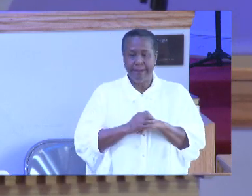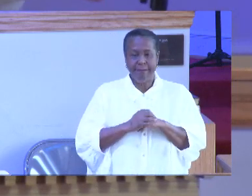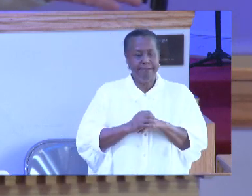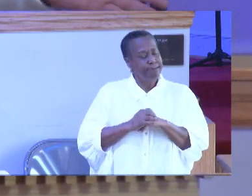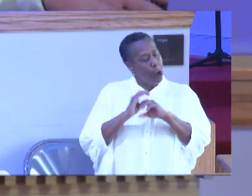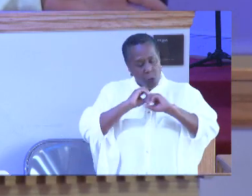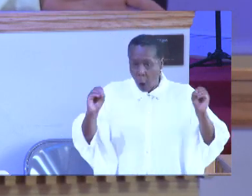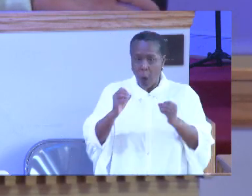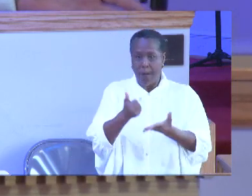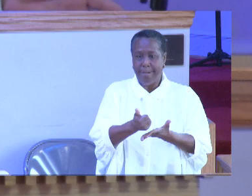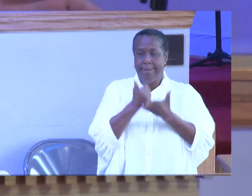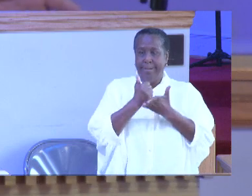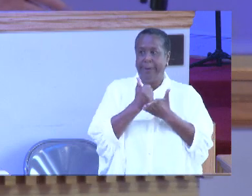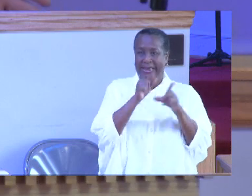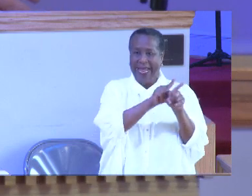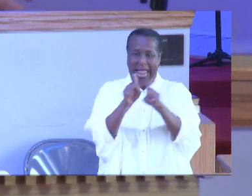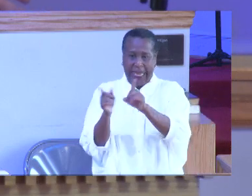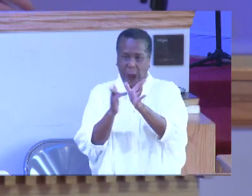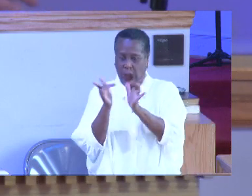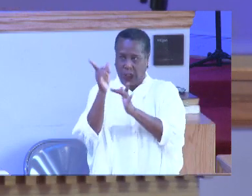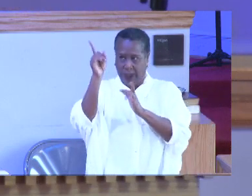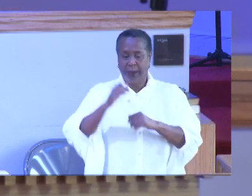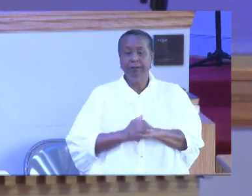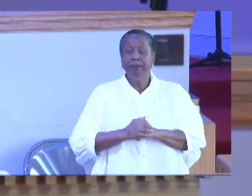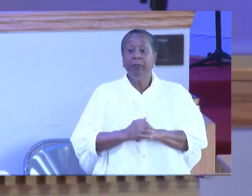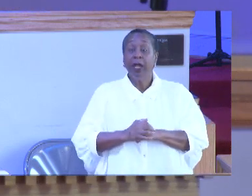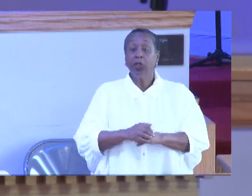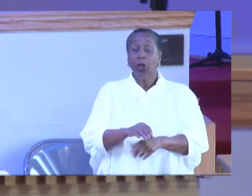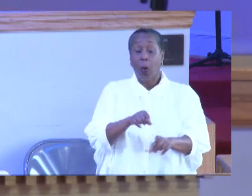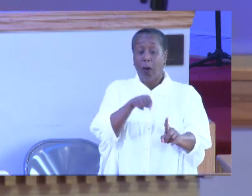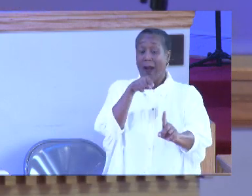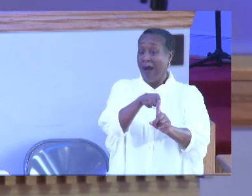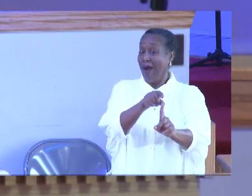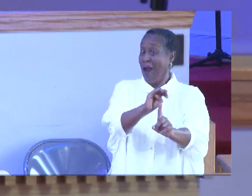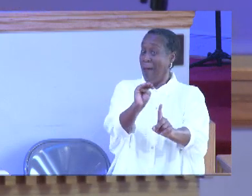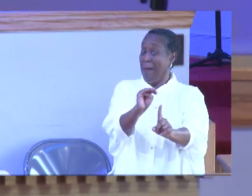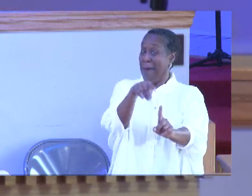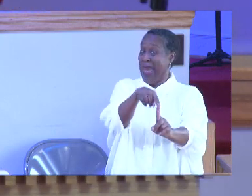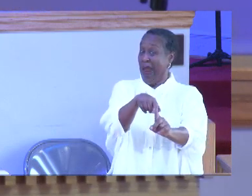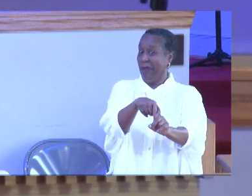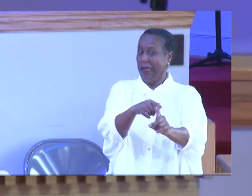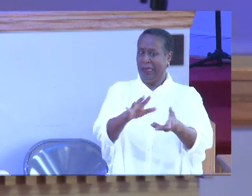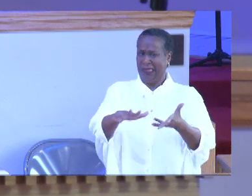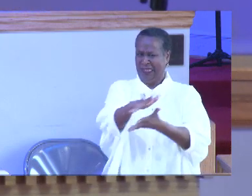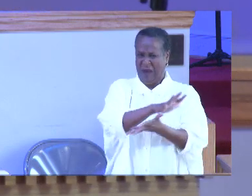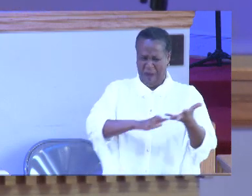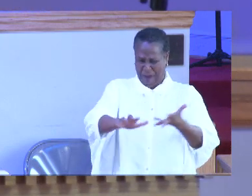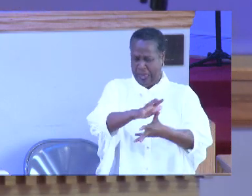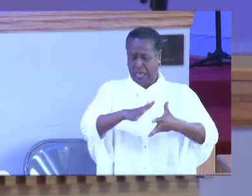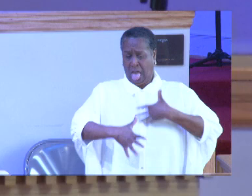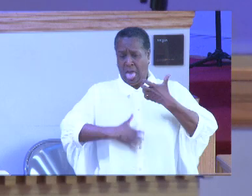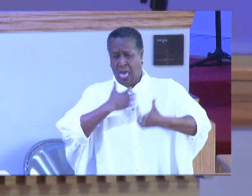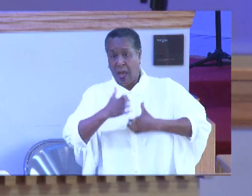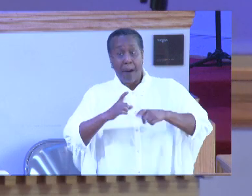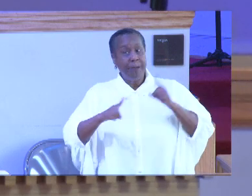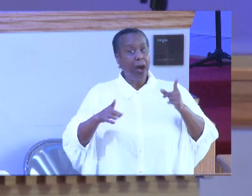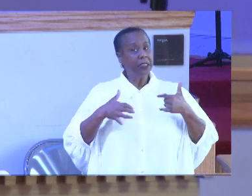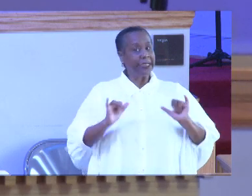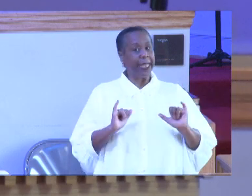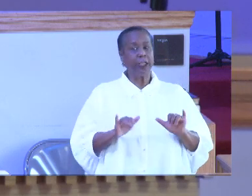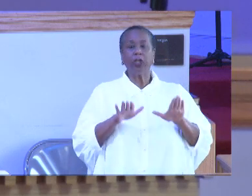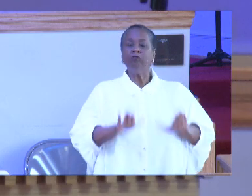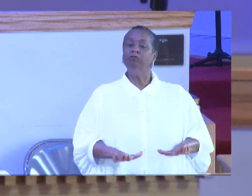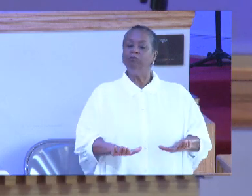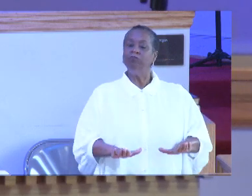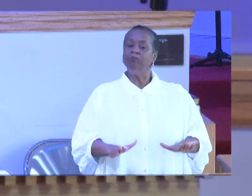quite like Jesus. She's a mess, but she's unmoved. And